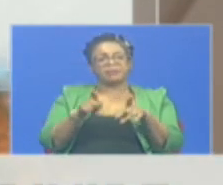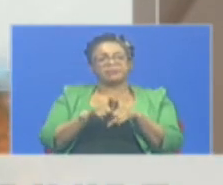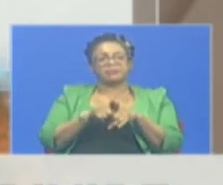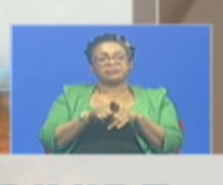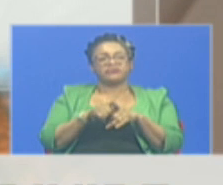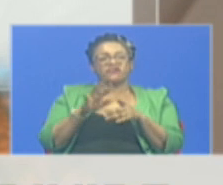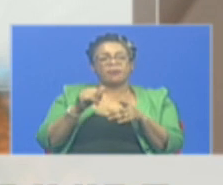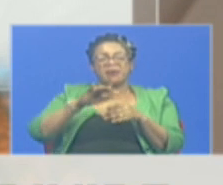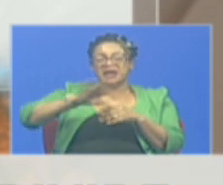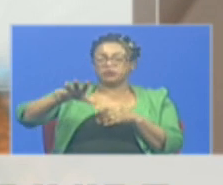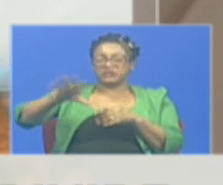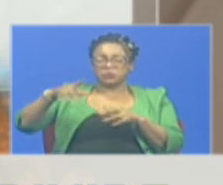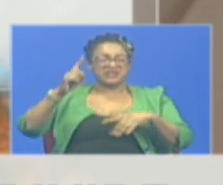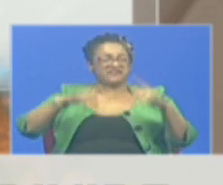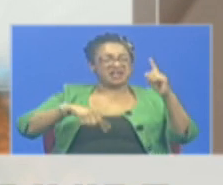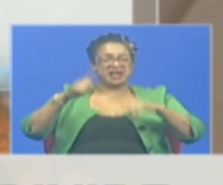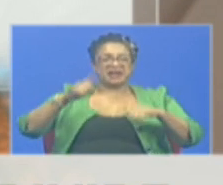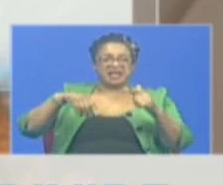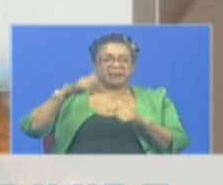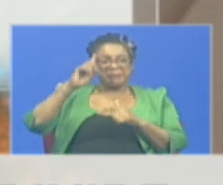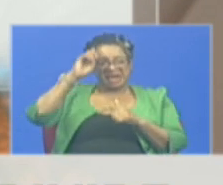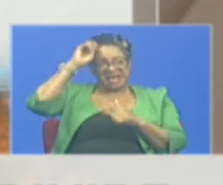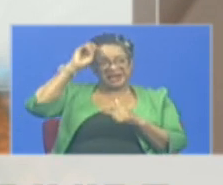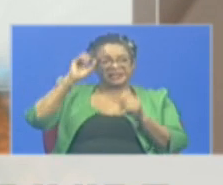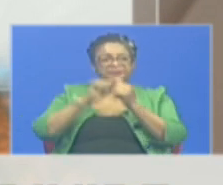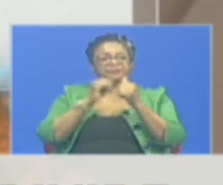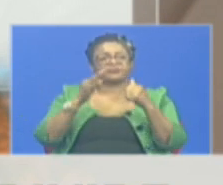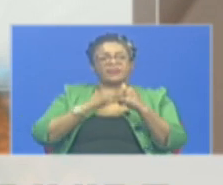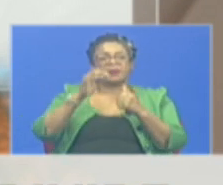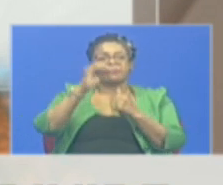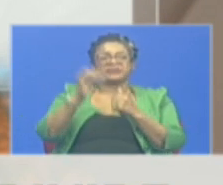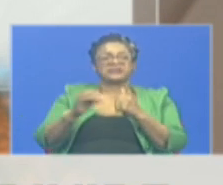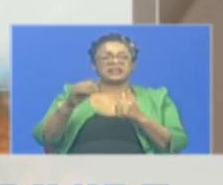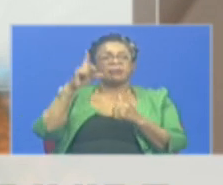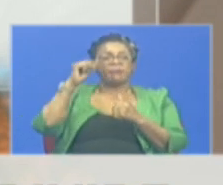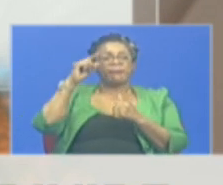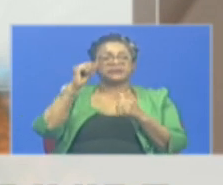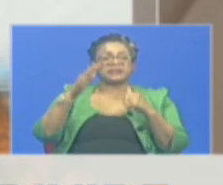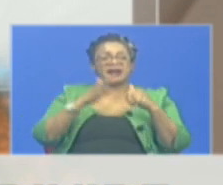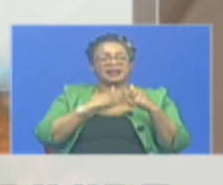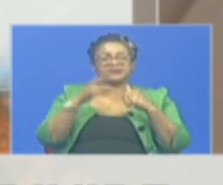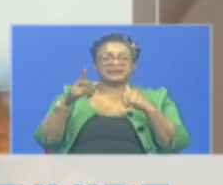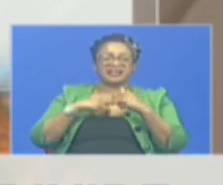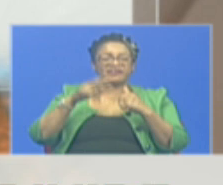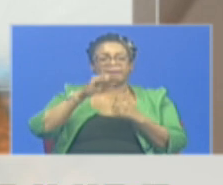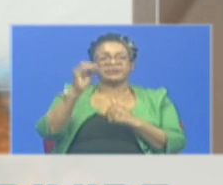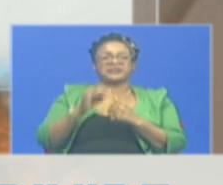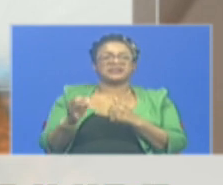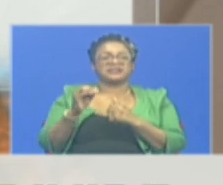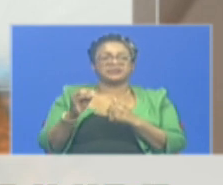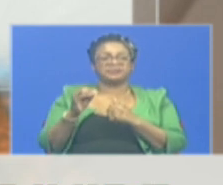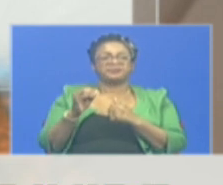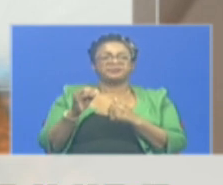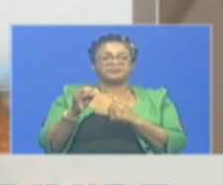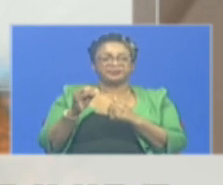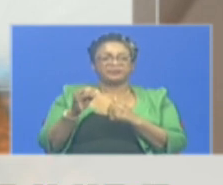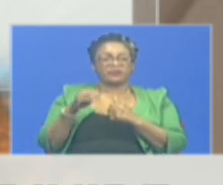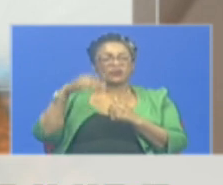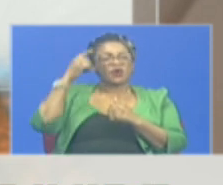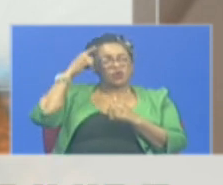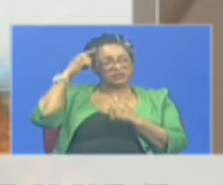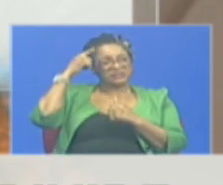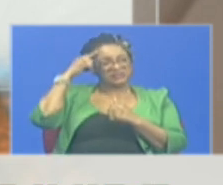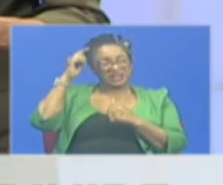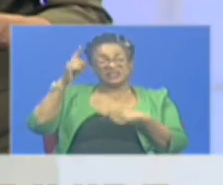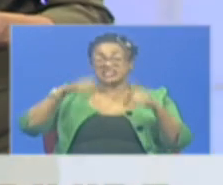to county, with Mandera at 18%, while Mombasa is at 97%. And of course, notice the disparity